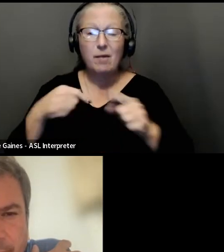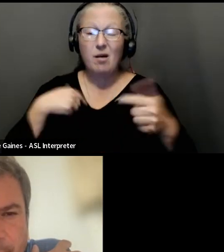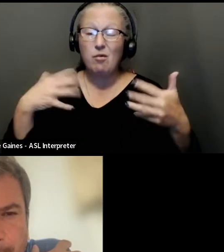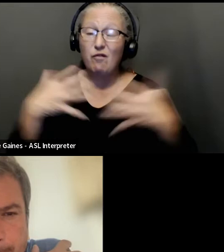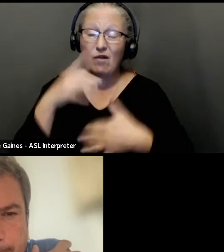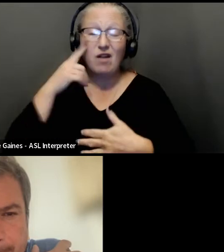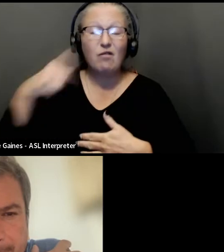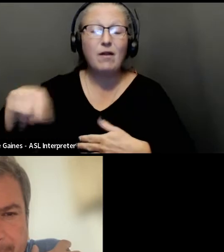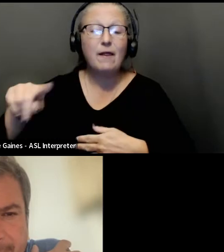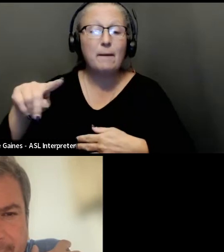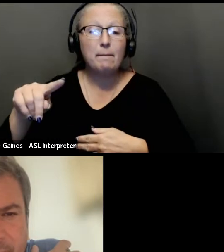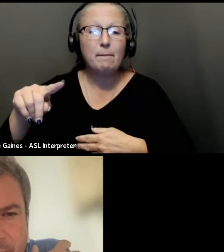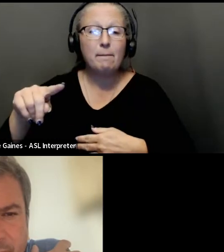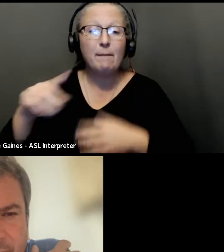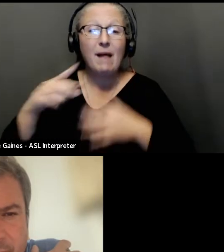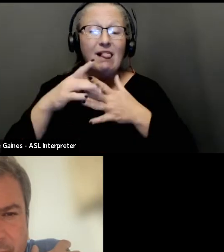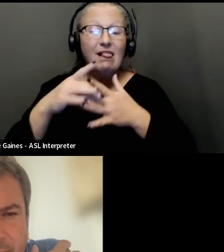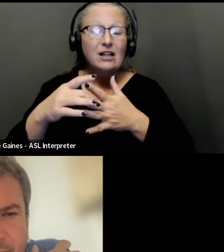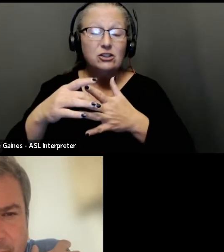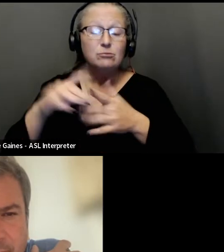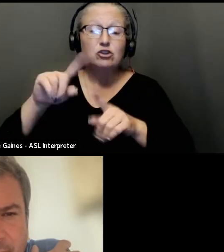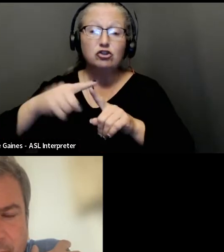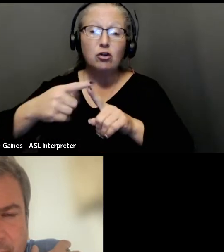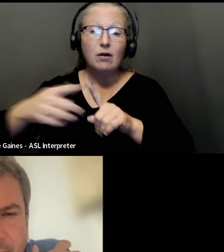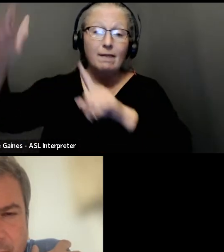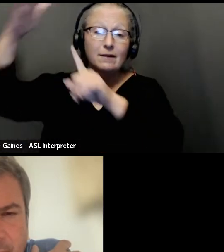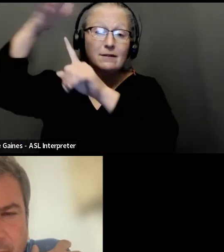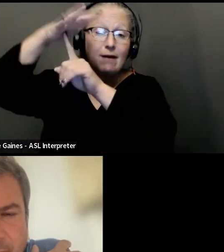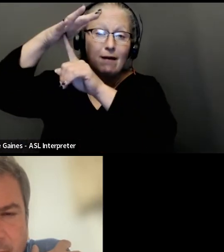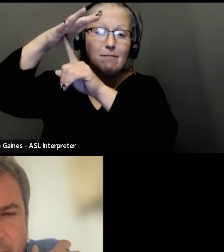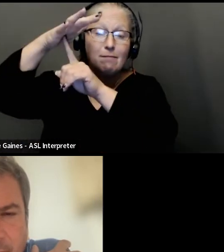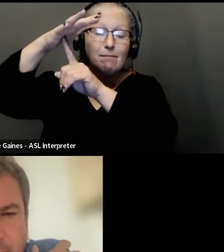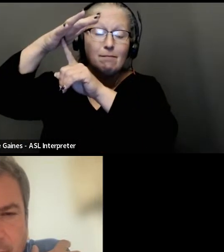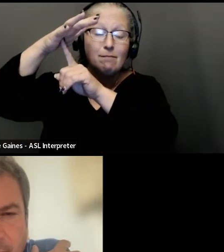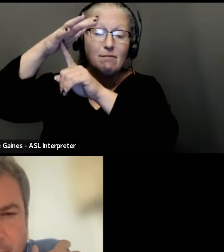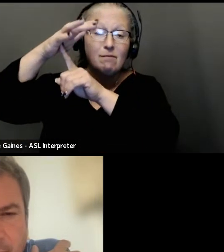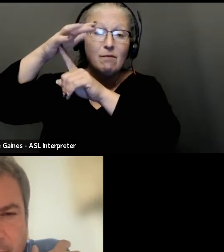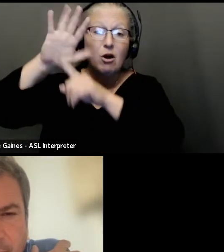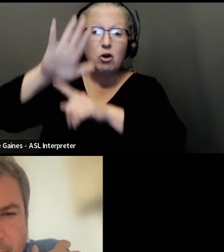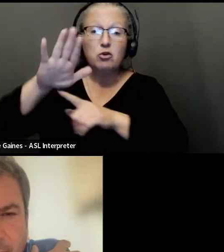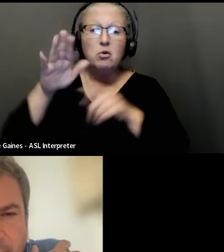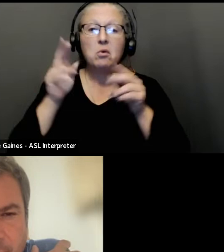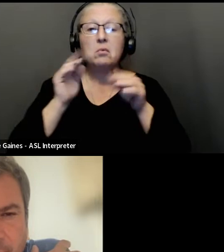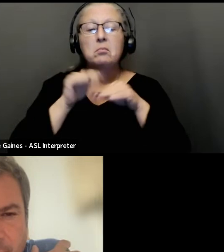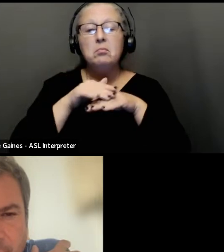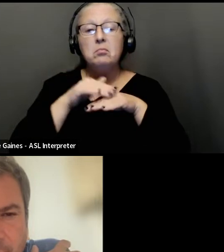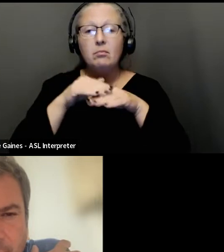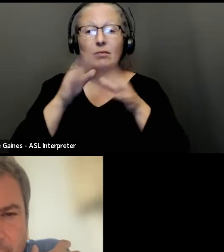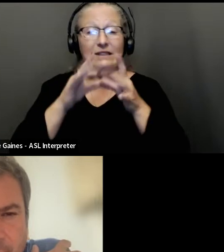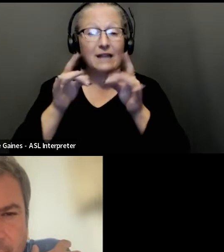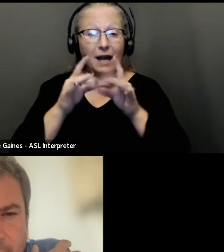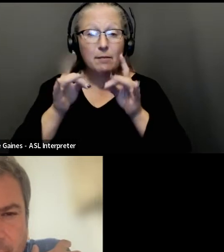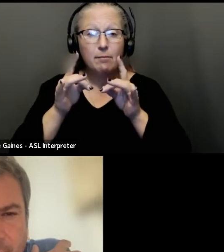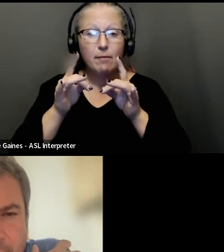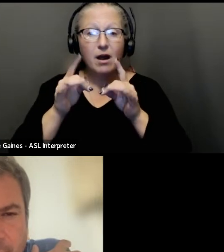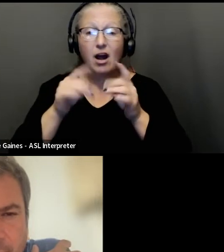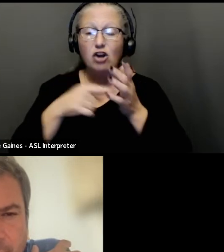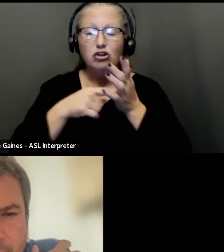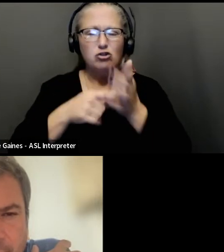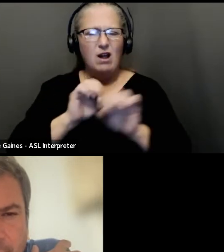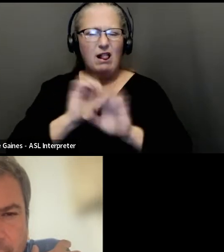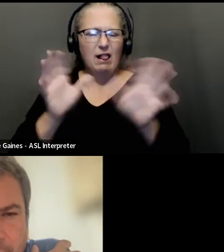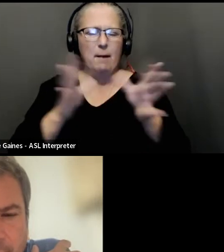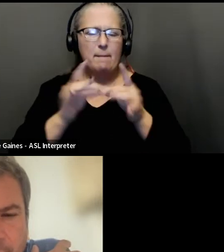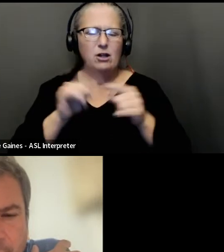for them. Leadership starts at the top. The lukewarm statement you put out sends a clear message to your principals